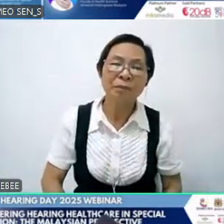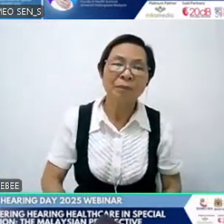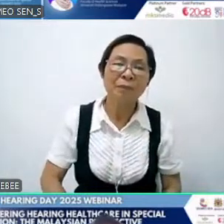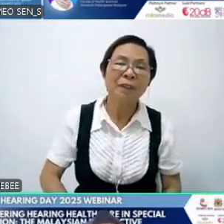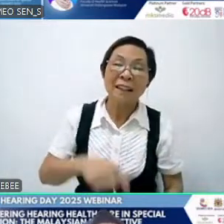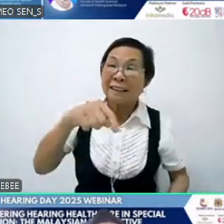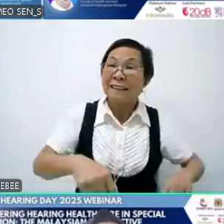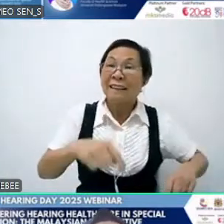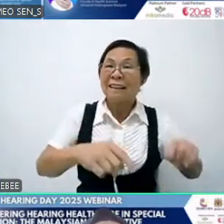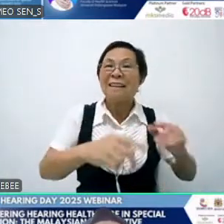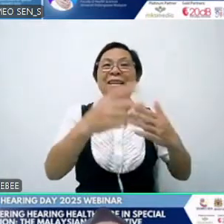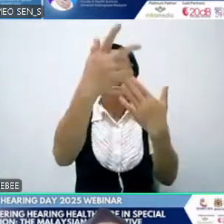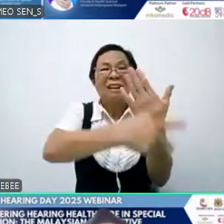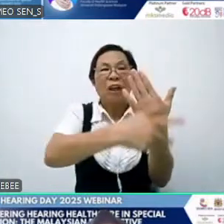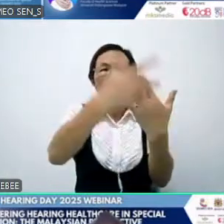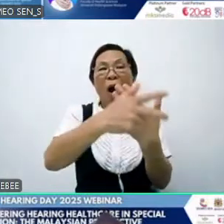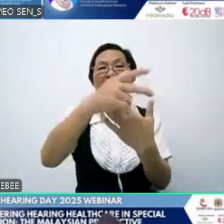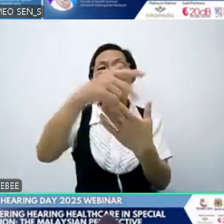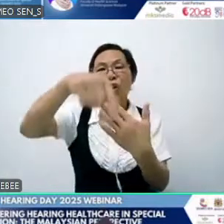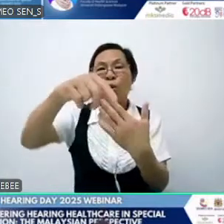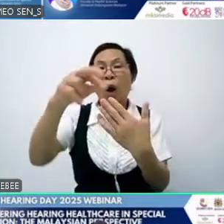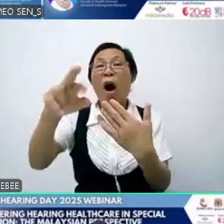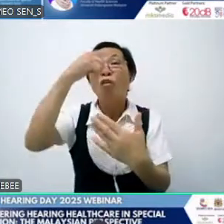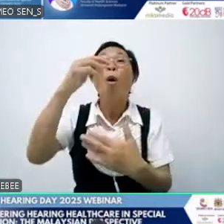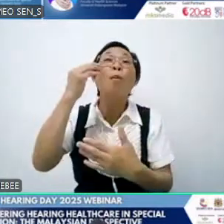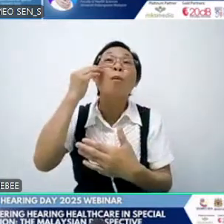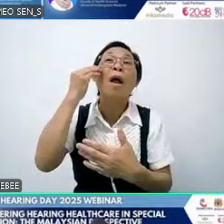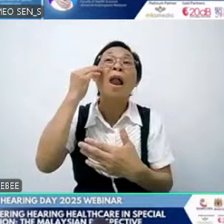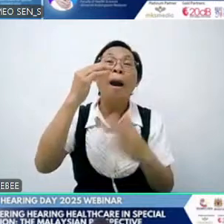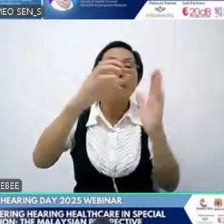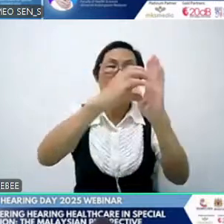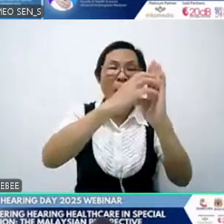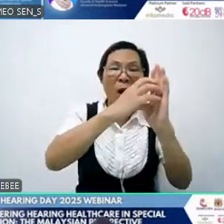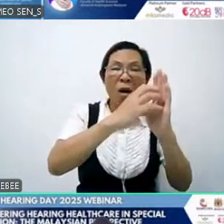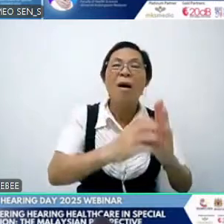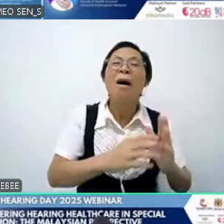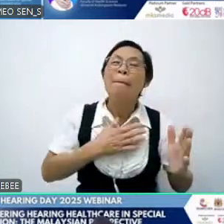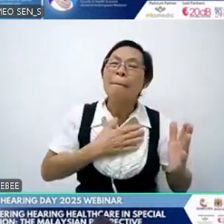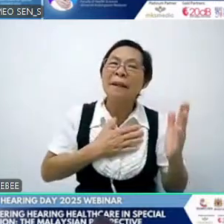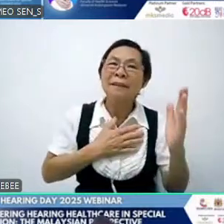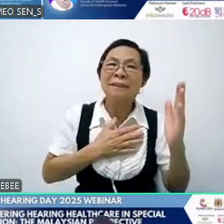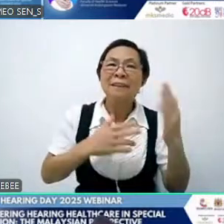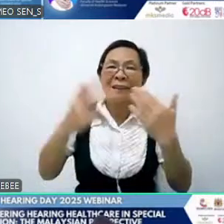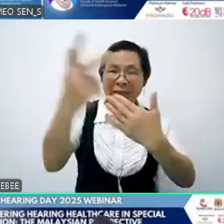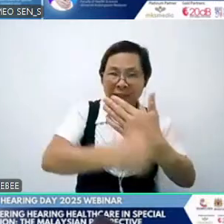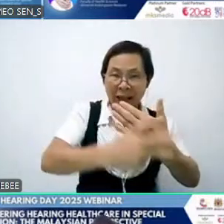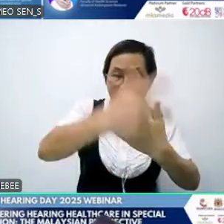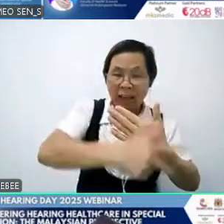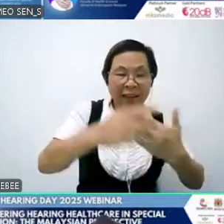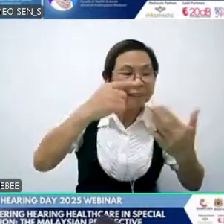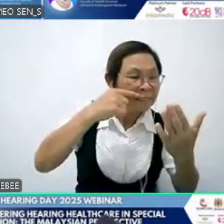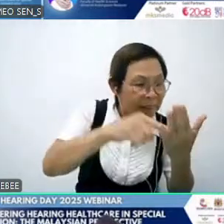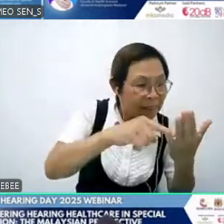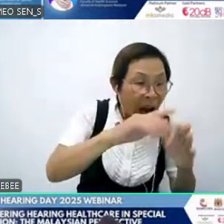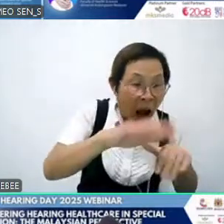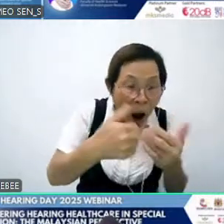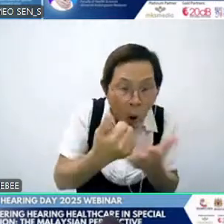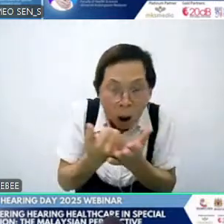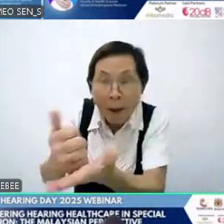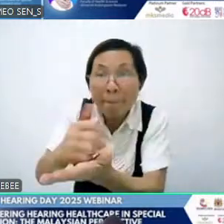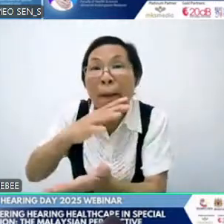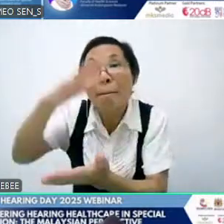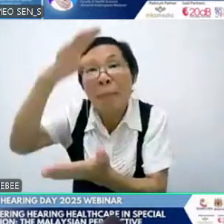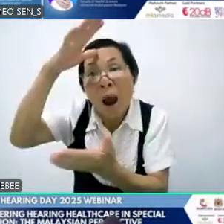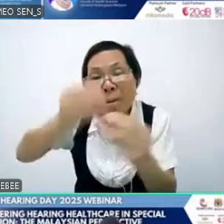Here is a QR code for the Malay HAM module. Feel free to scan it, explore the content, and see how it helps parents manage their